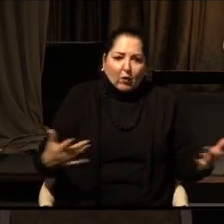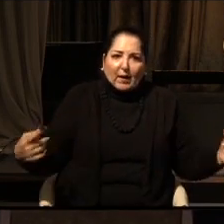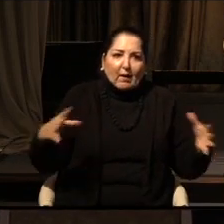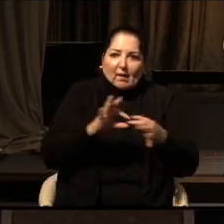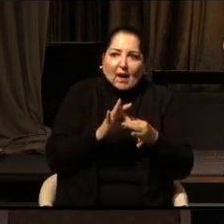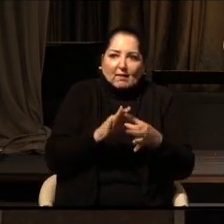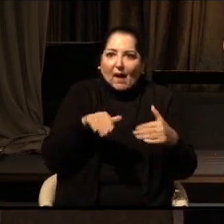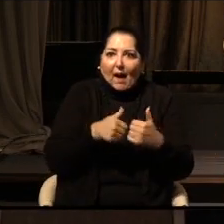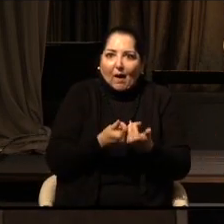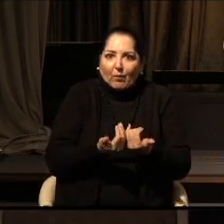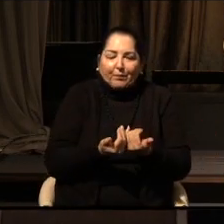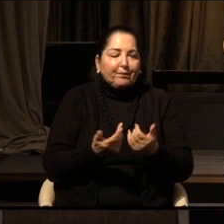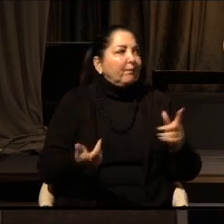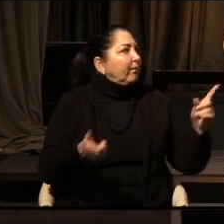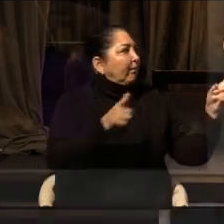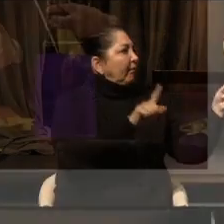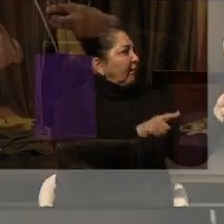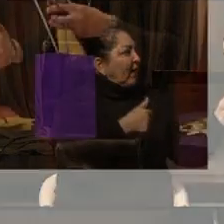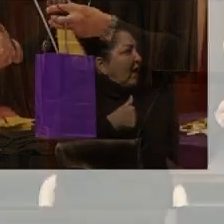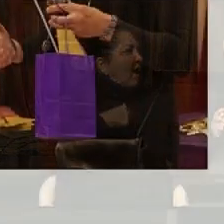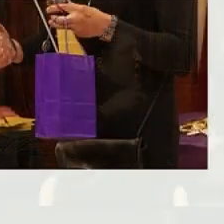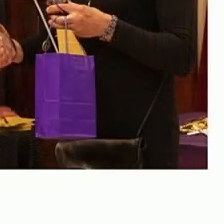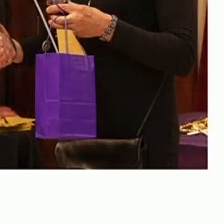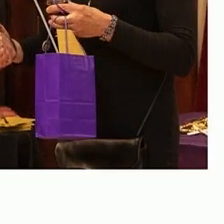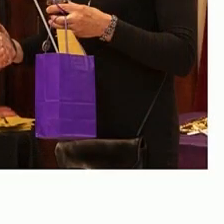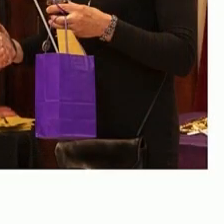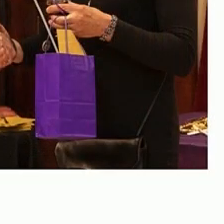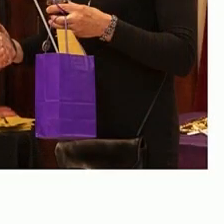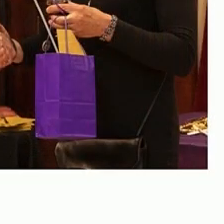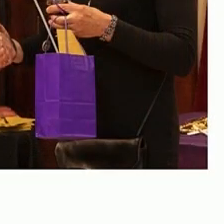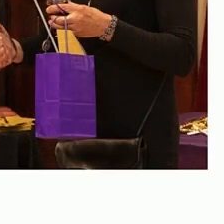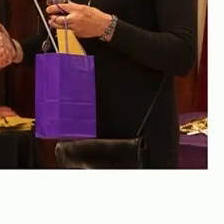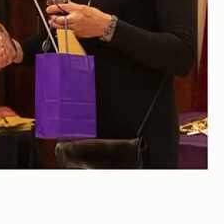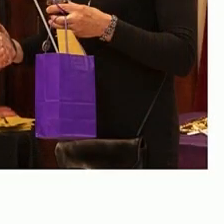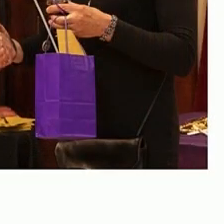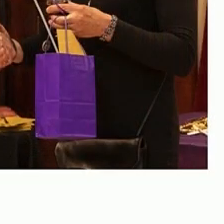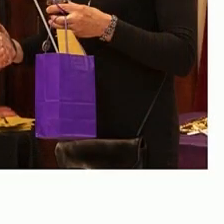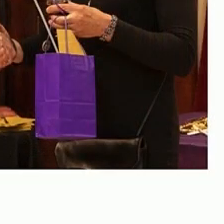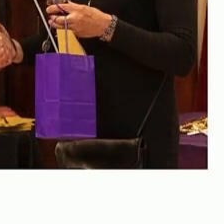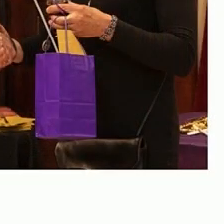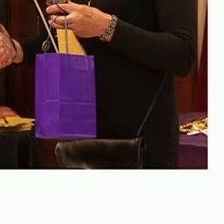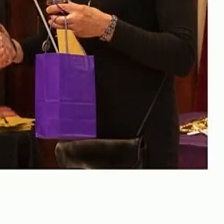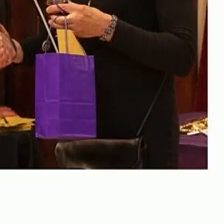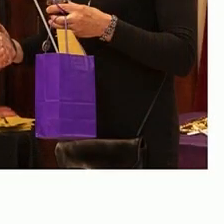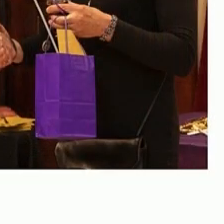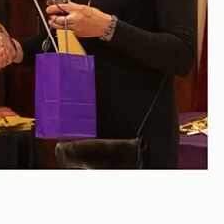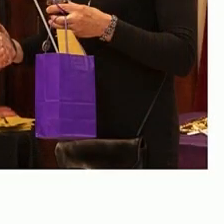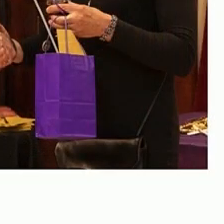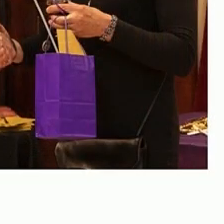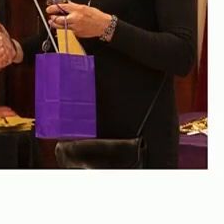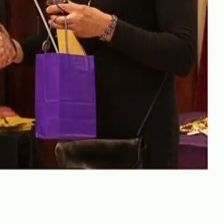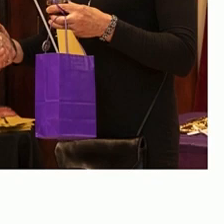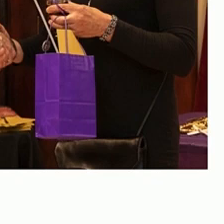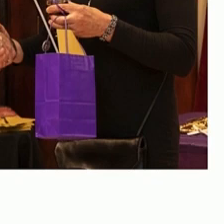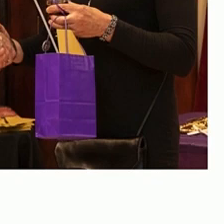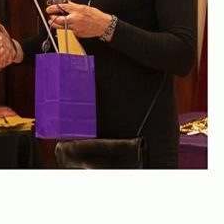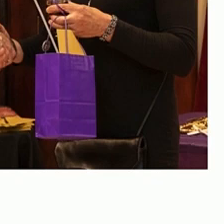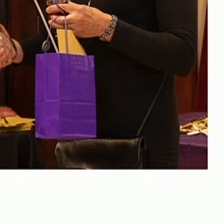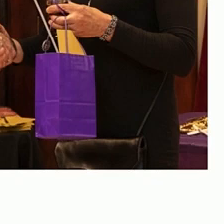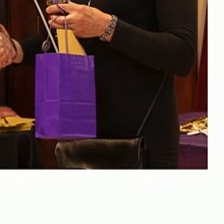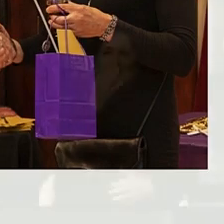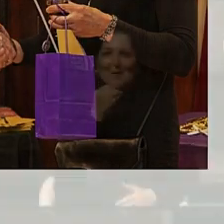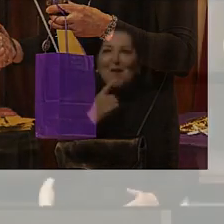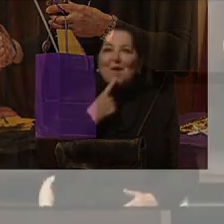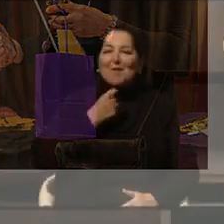Hi, everybody. I'm Bonnie Schock with the Sheldon Theater of Performing Arts in beautiful Red Wing, Minnesota. What